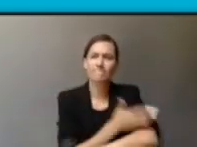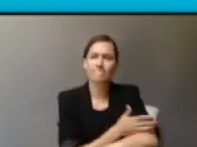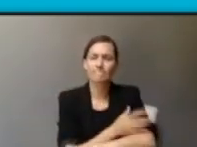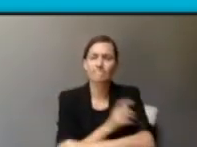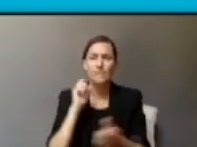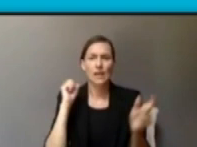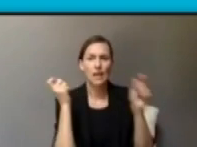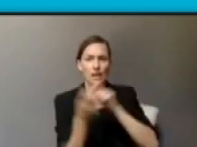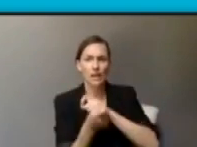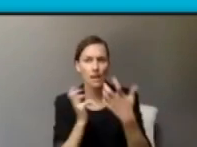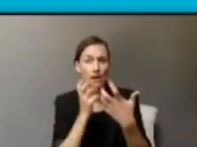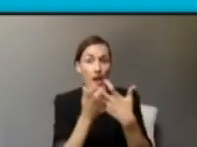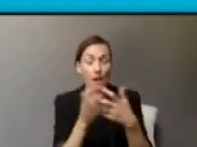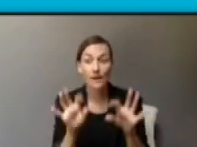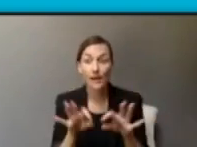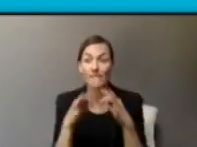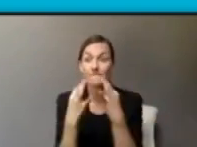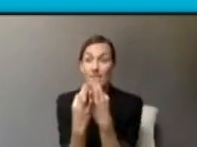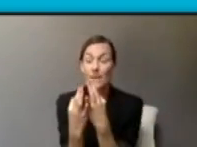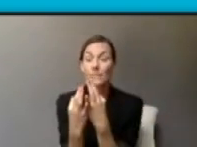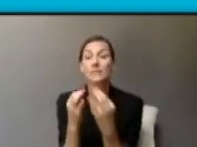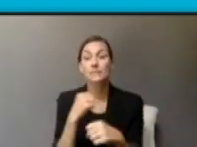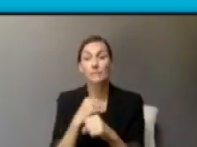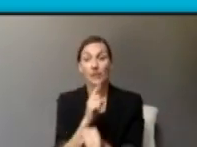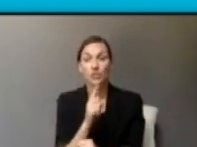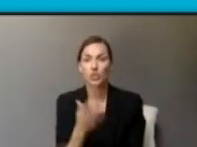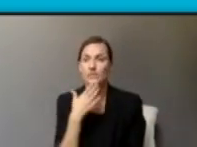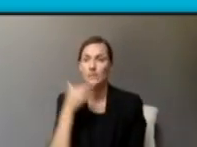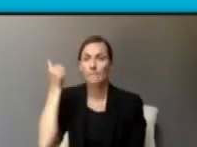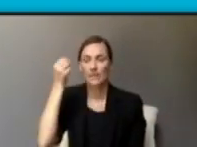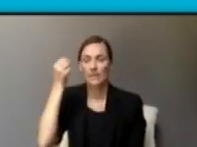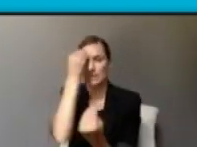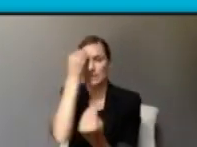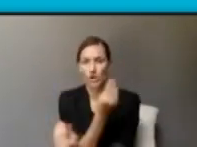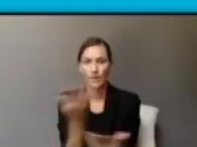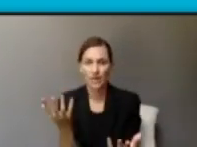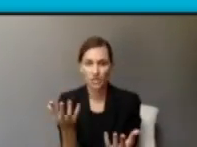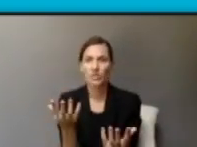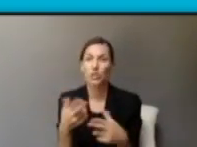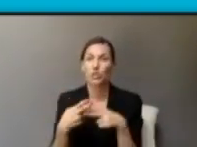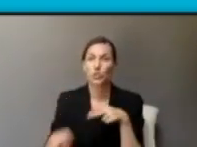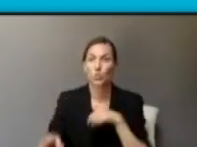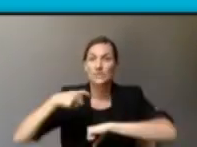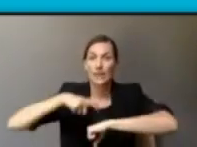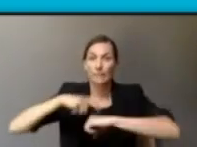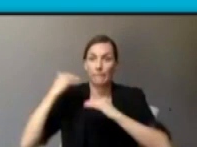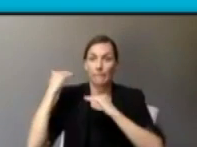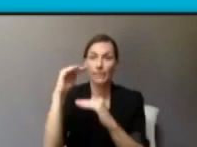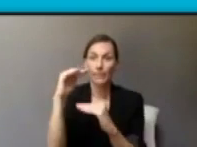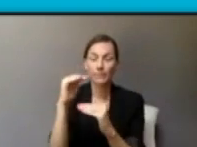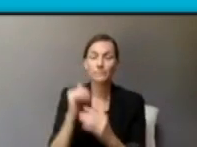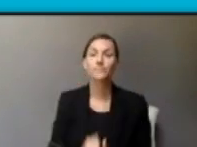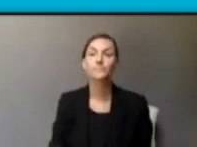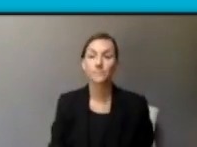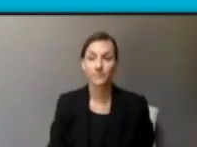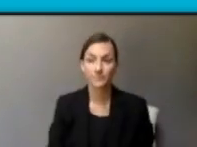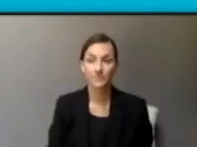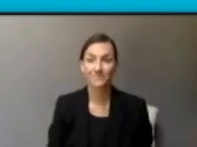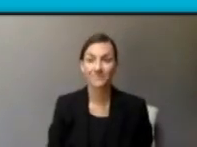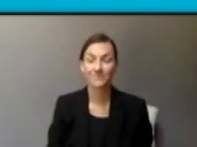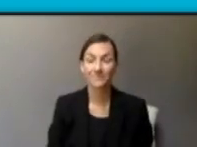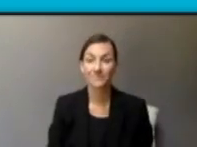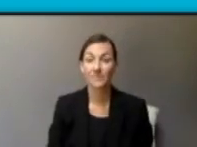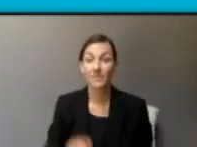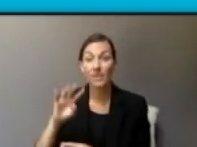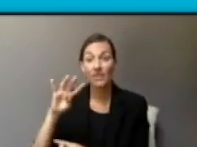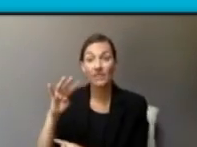families and to make sure that you're getting the best information in a shorter period of time. On the 4th